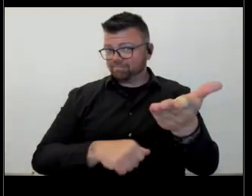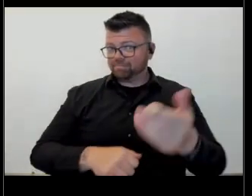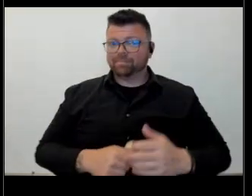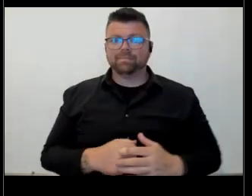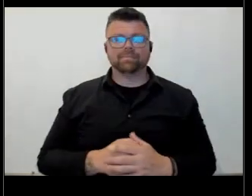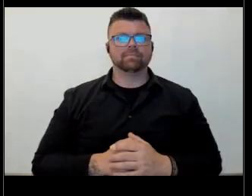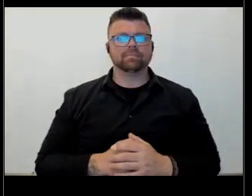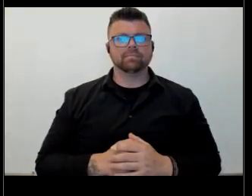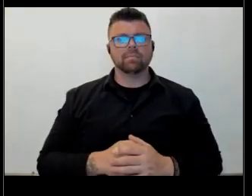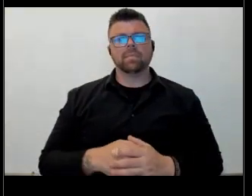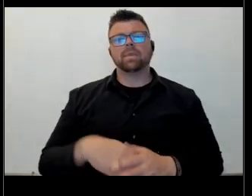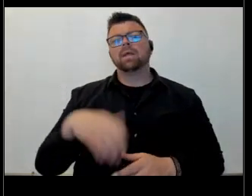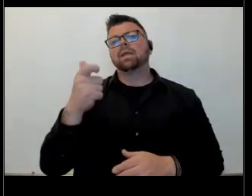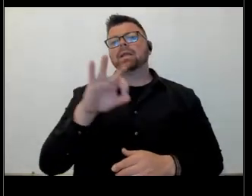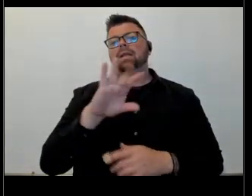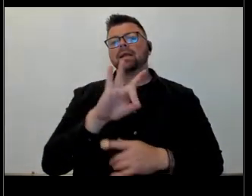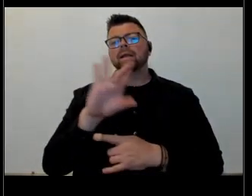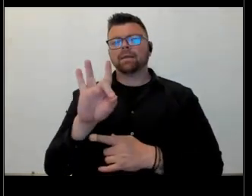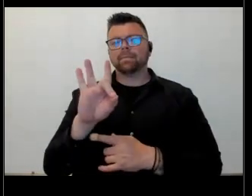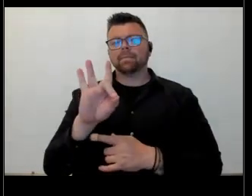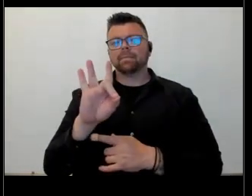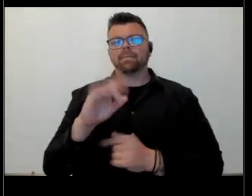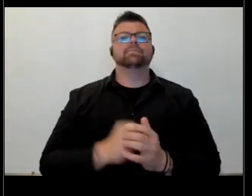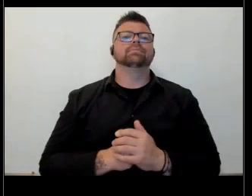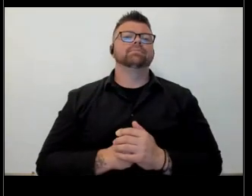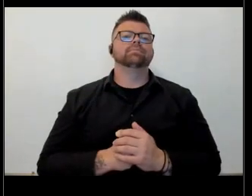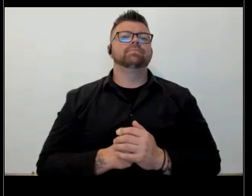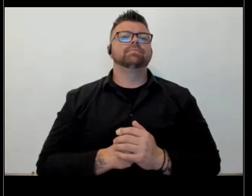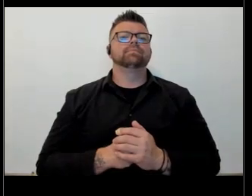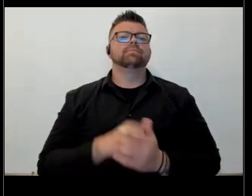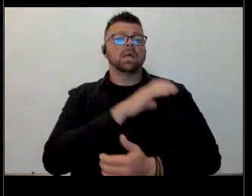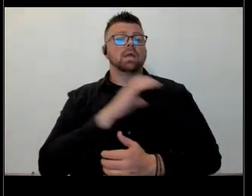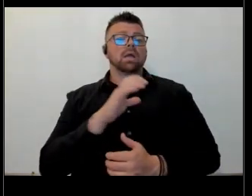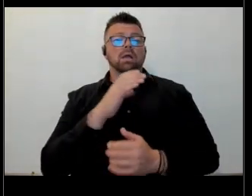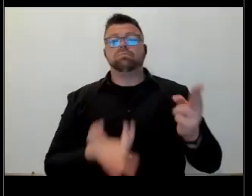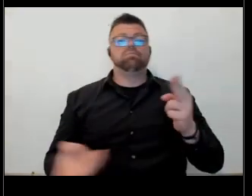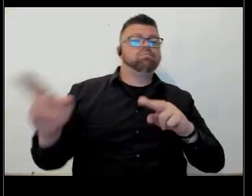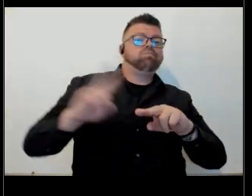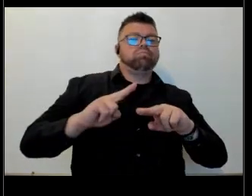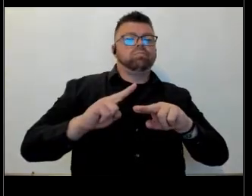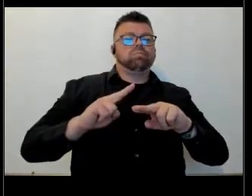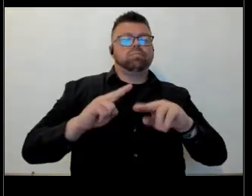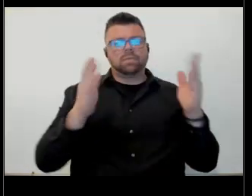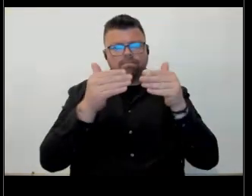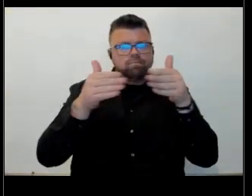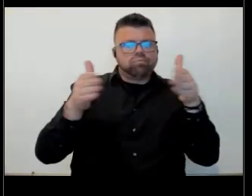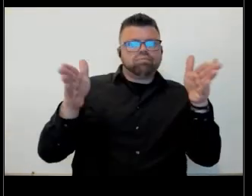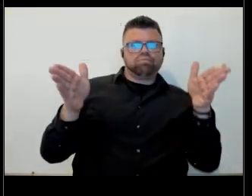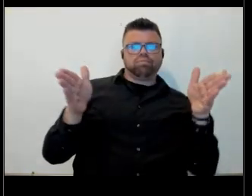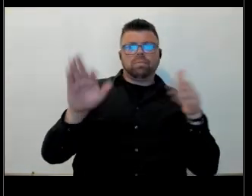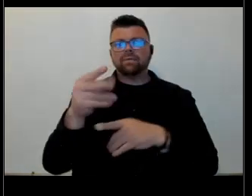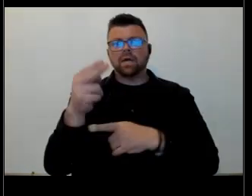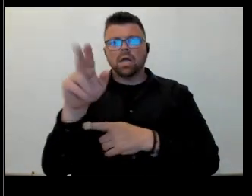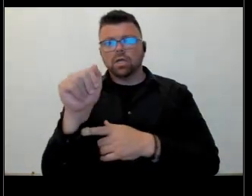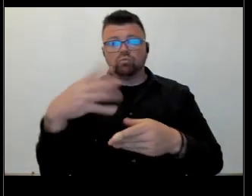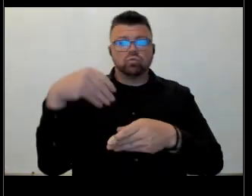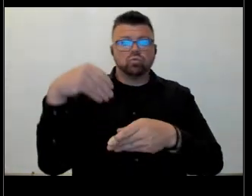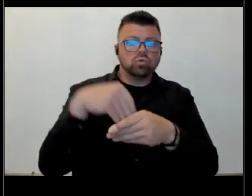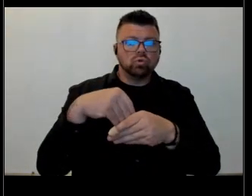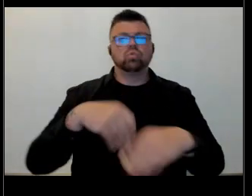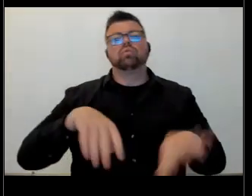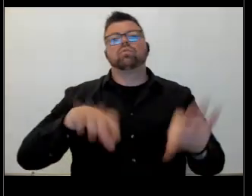In 1988, Congress increased the scope of the FHA to include familial